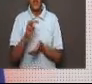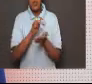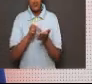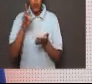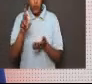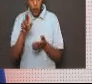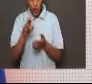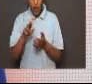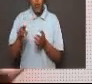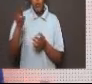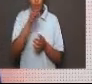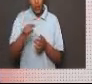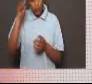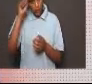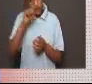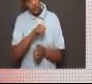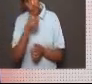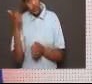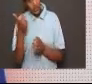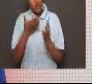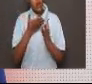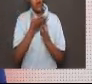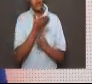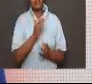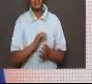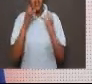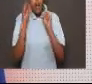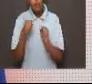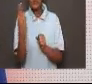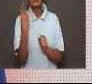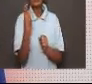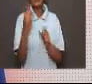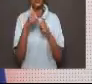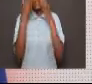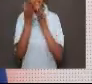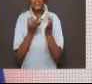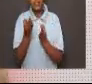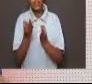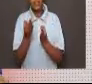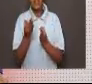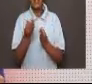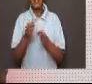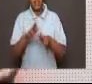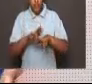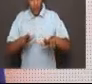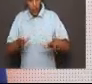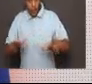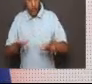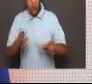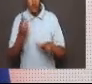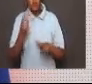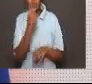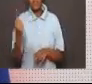Molecular orbital theory, on the other hand, can be used to describe the stability of